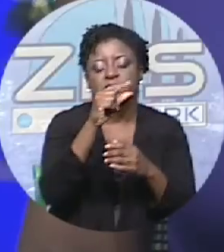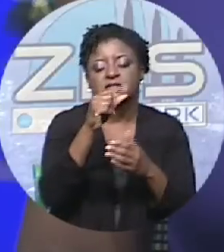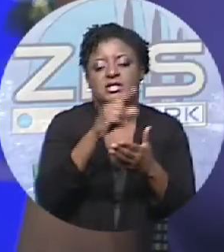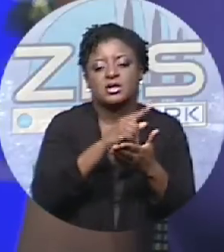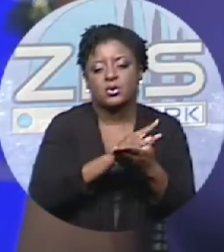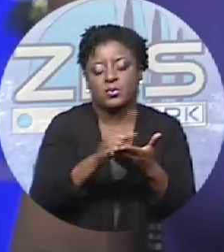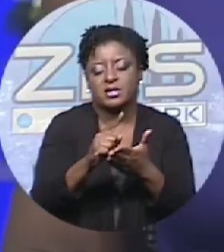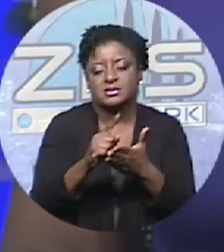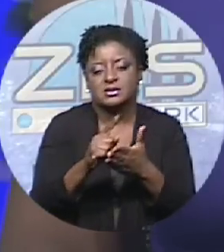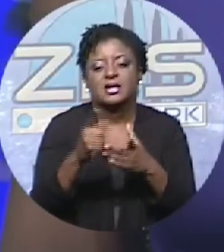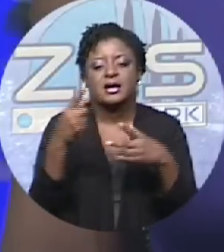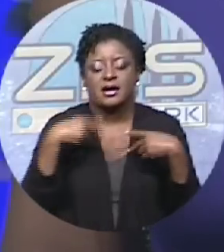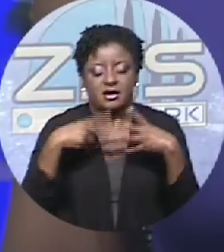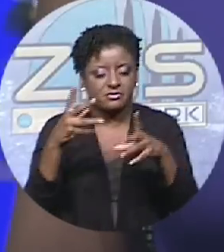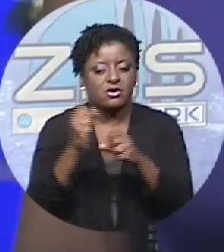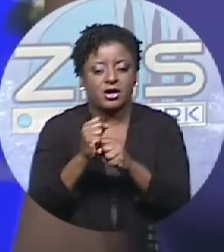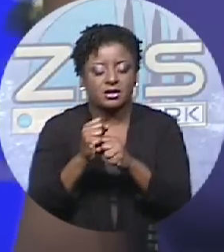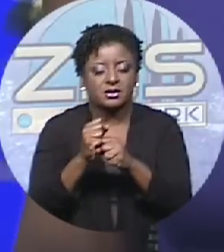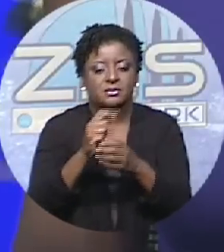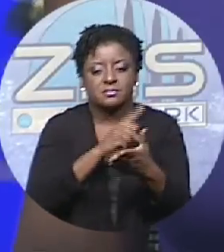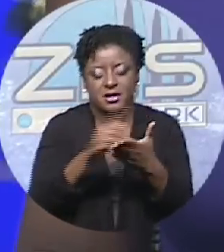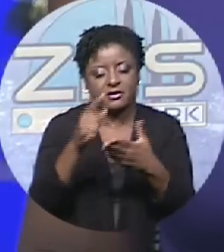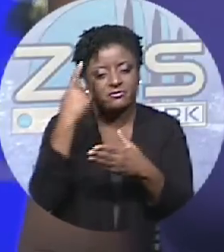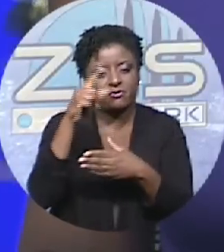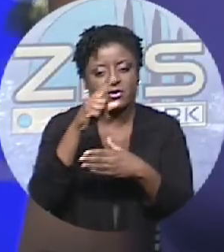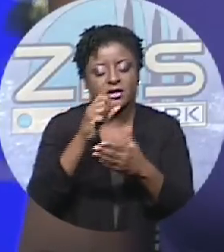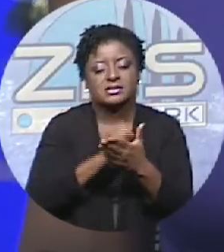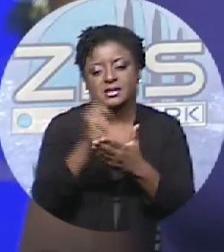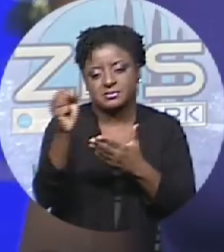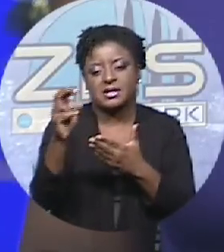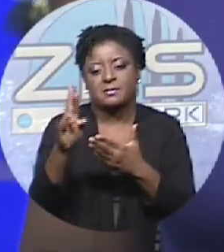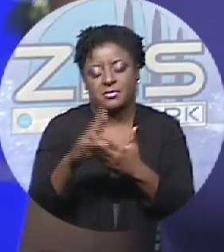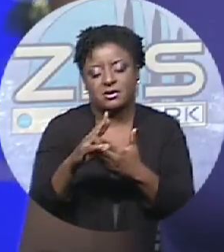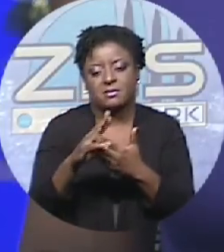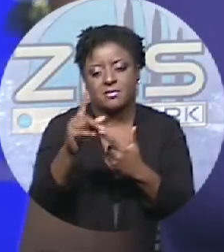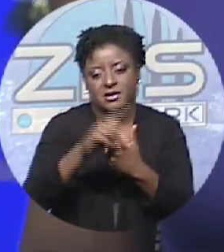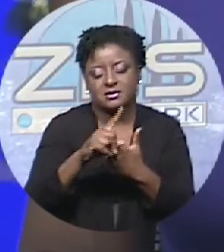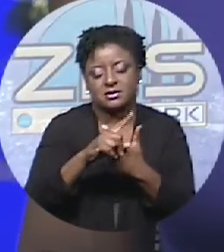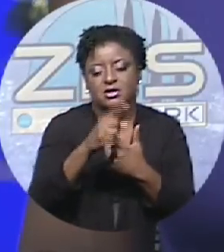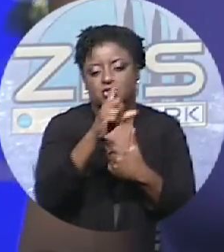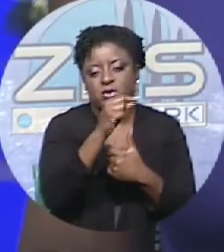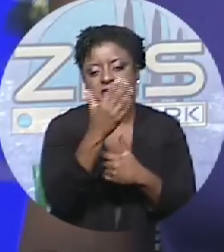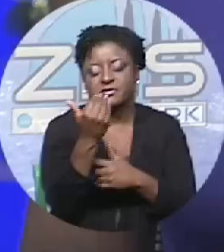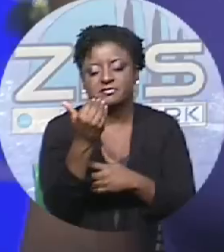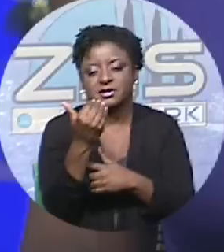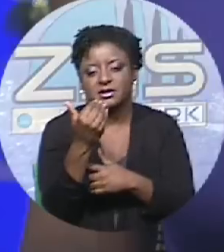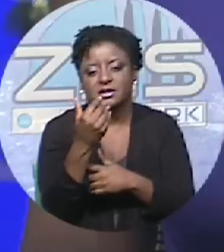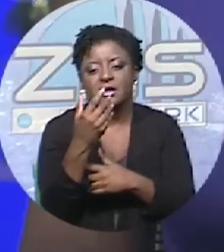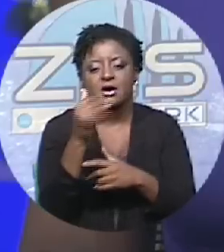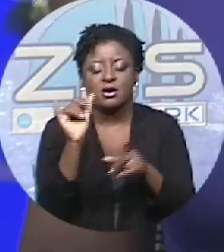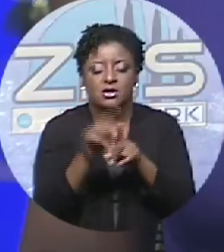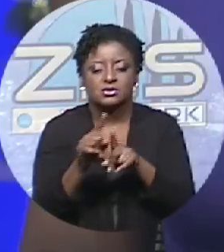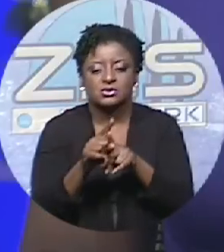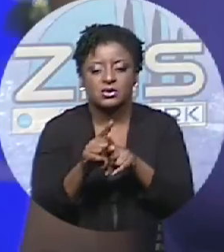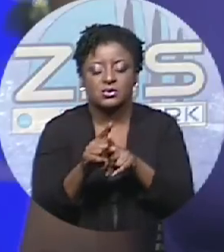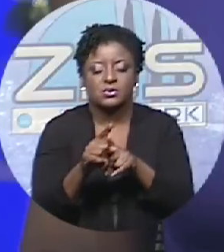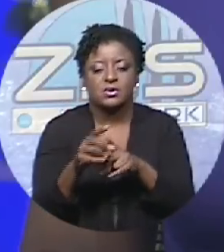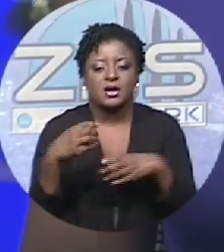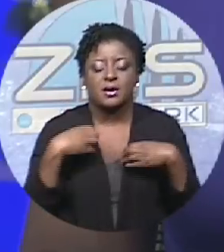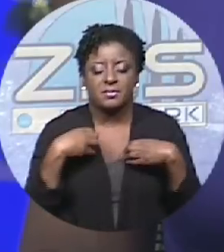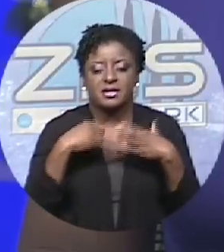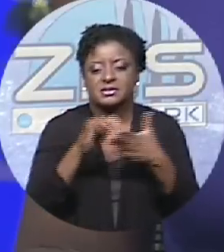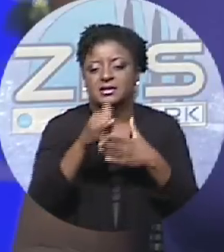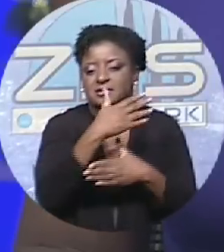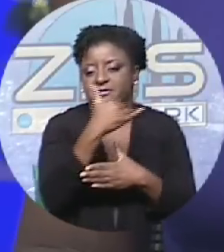paychecks for September of 2015. This after their employer also reportedly failed to pay Christmas bonuses and monies from